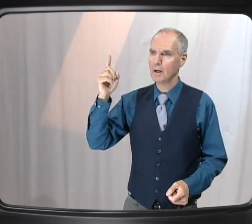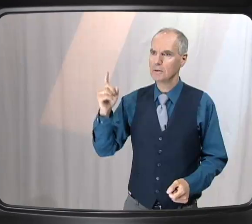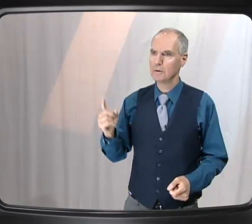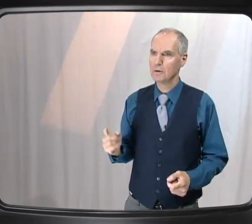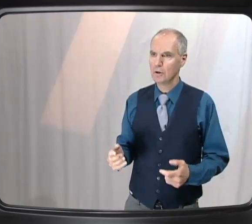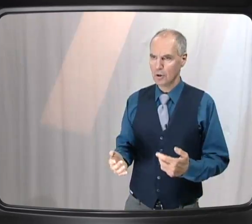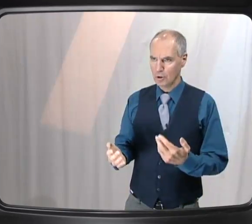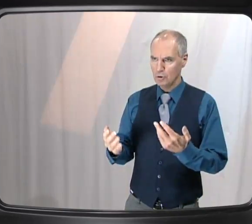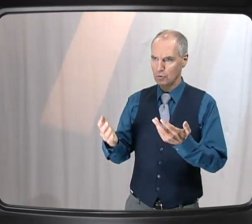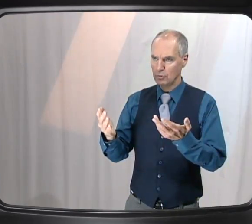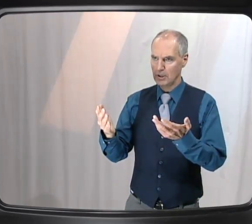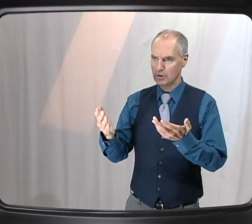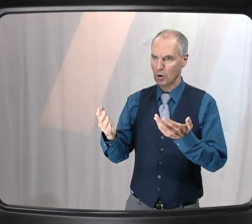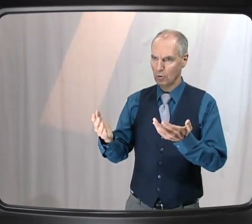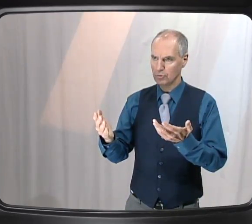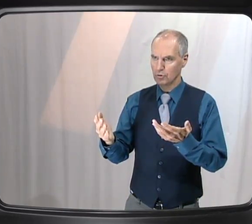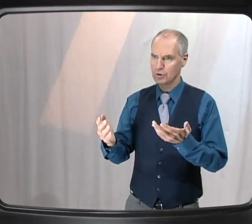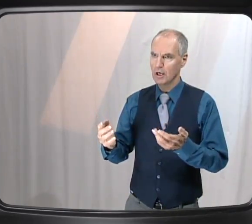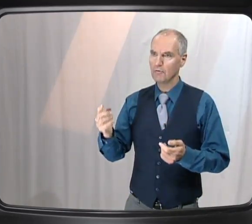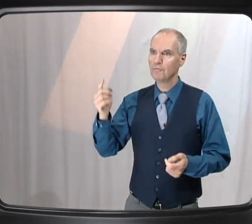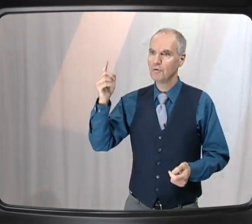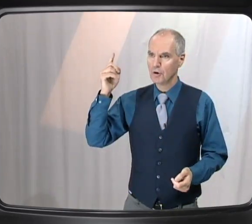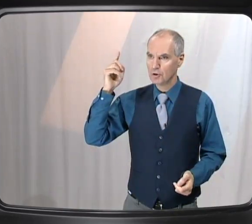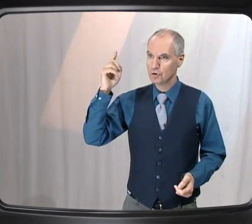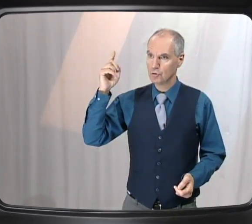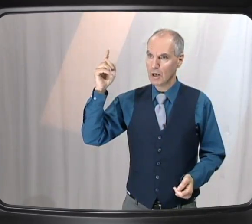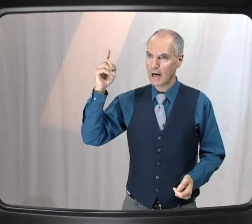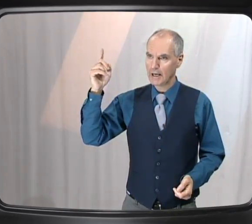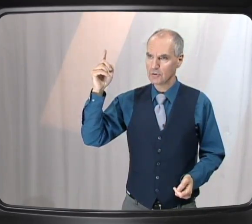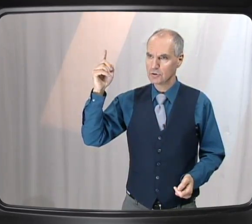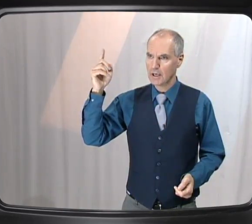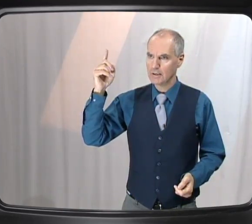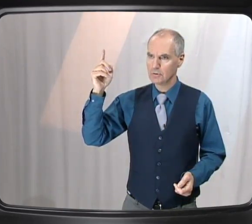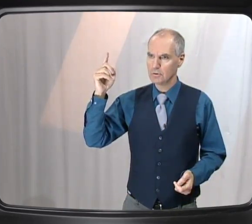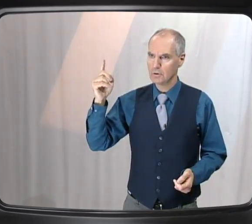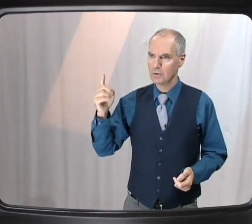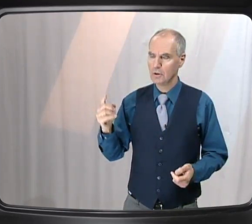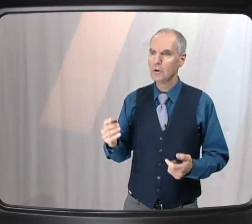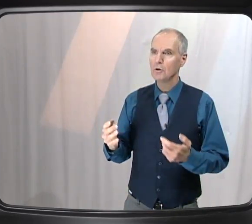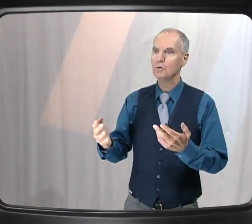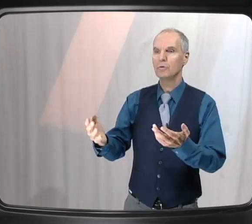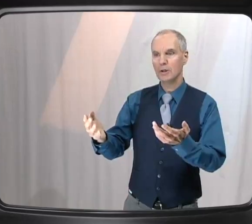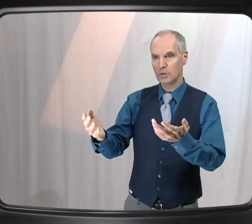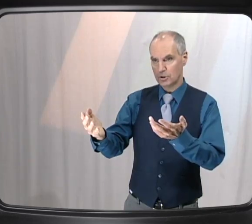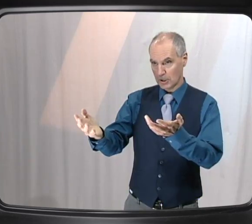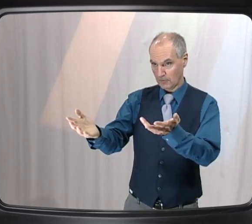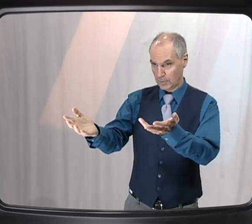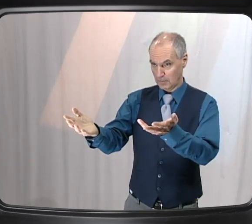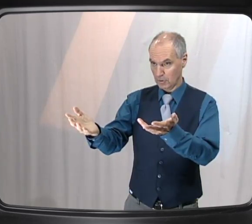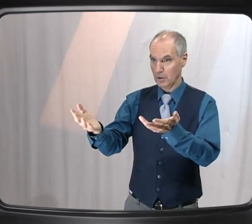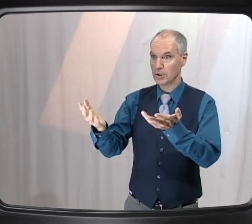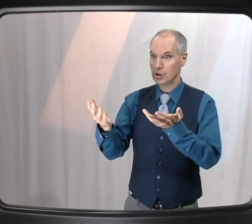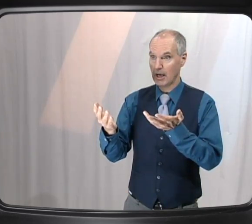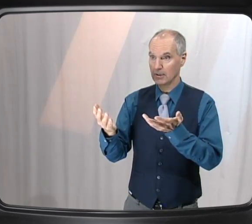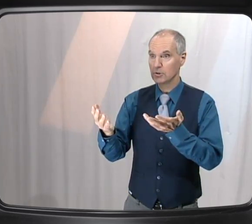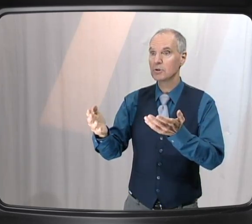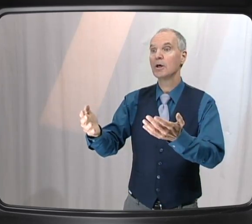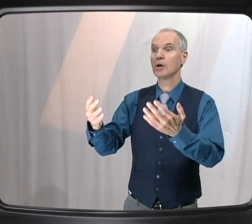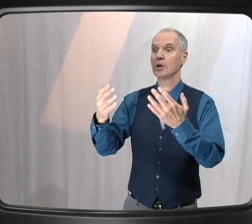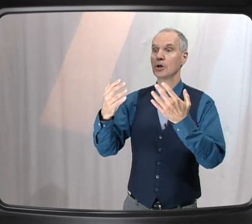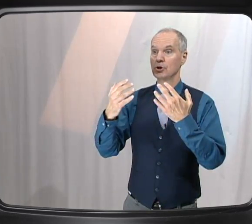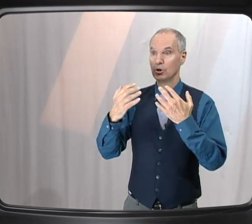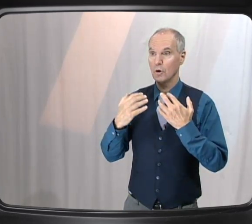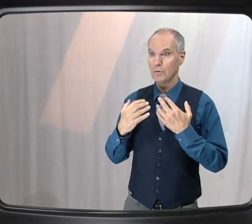of God. You need to hold yourself to a higher standard. You need to give people a